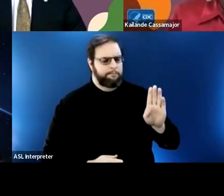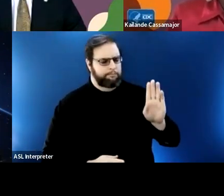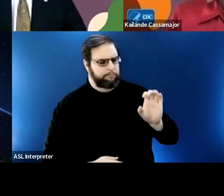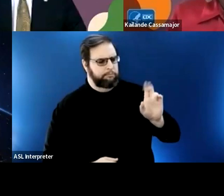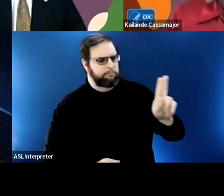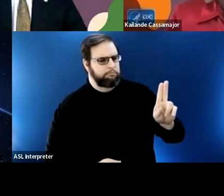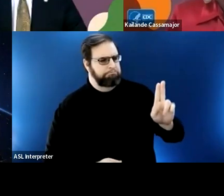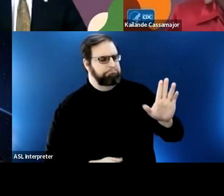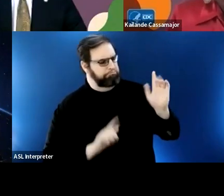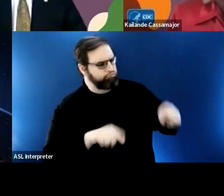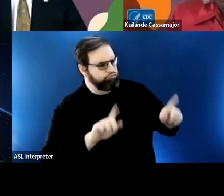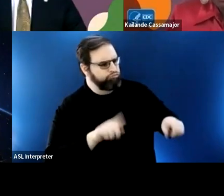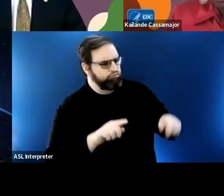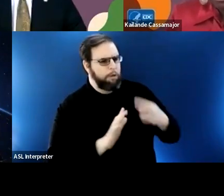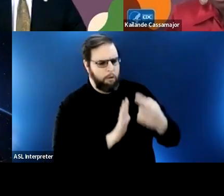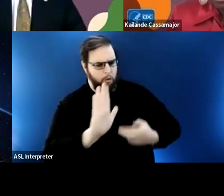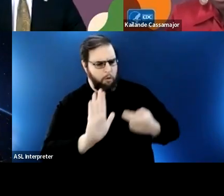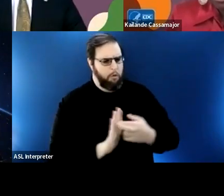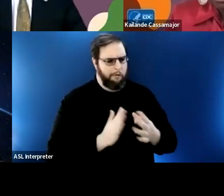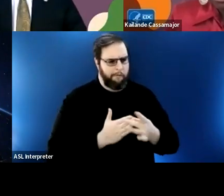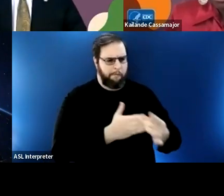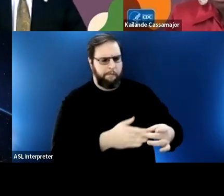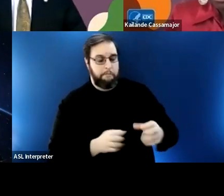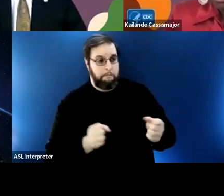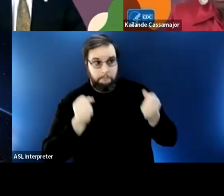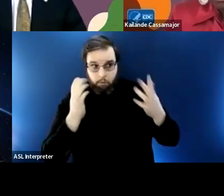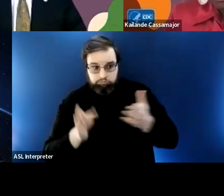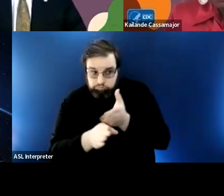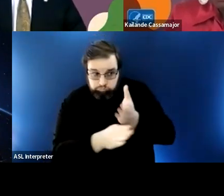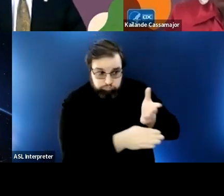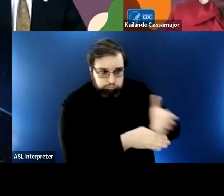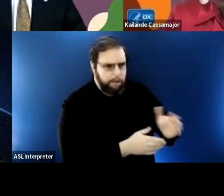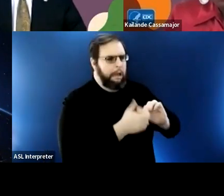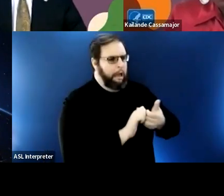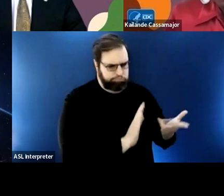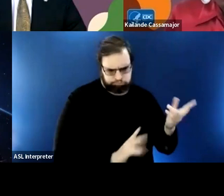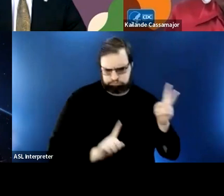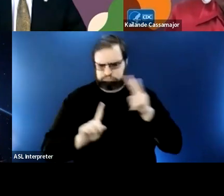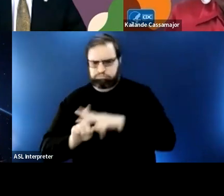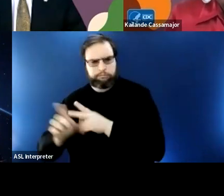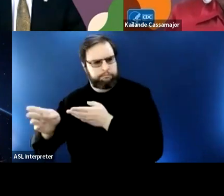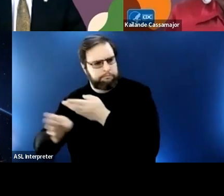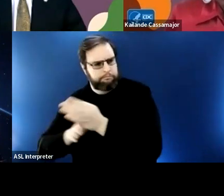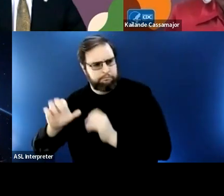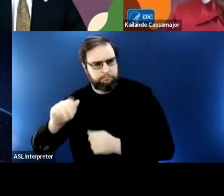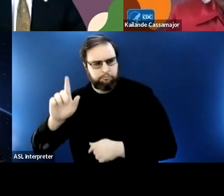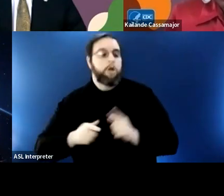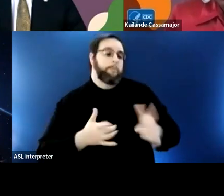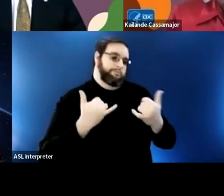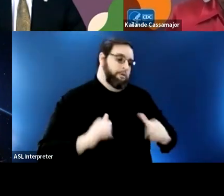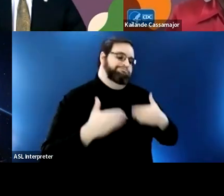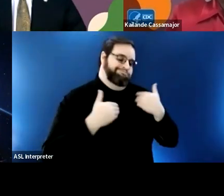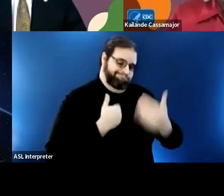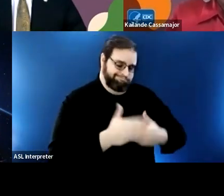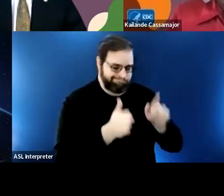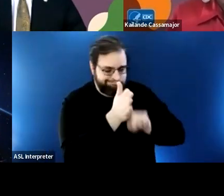being in those roles, if there were multiple ones, prepare you for your career? And I guess you are still preparing for your career, but